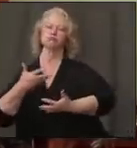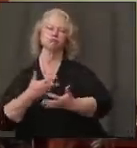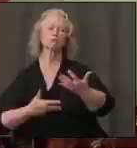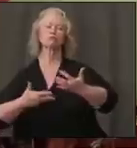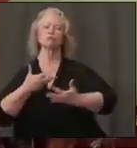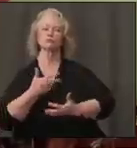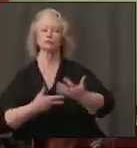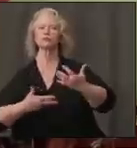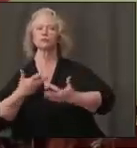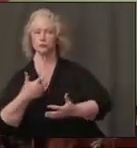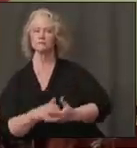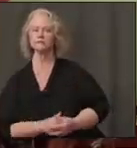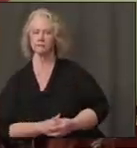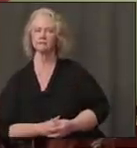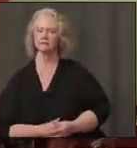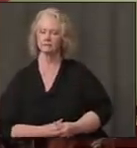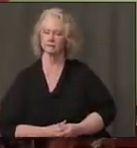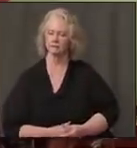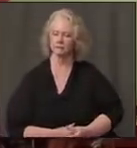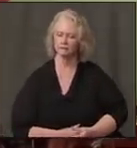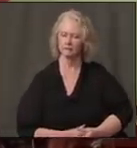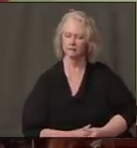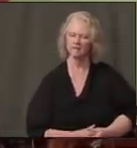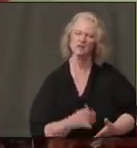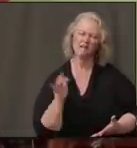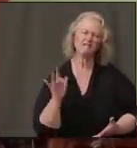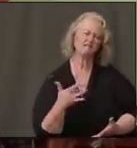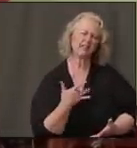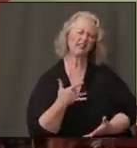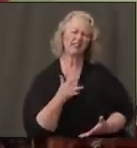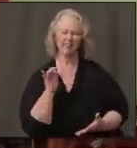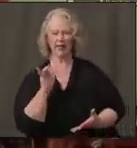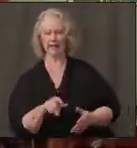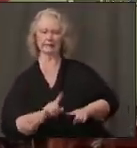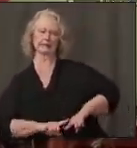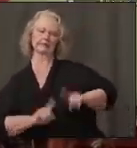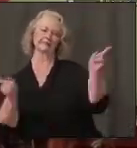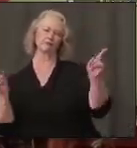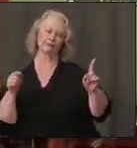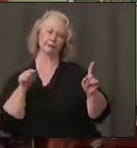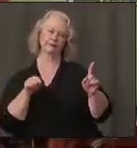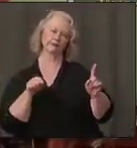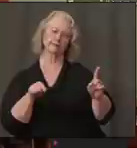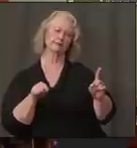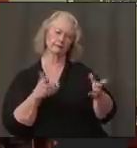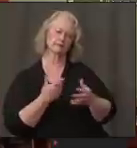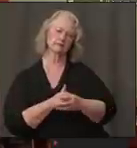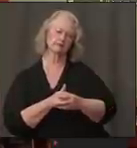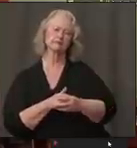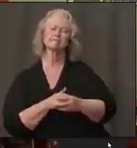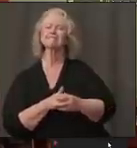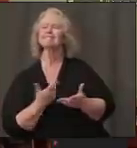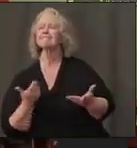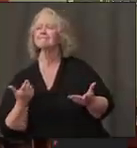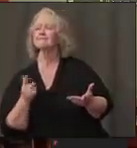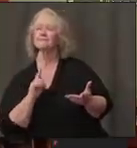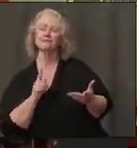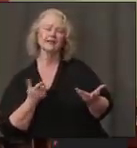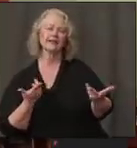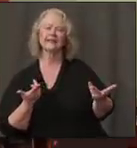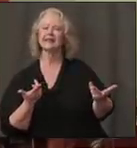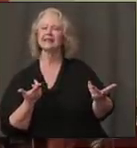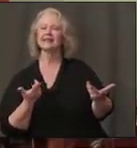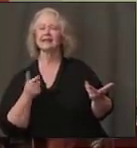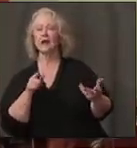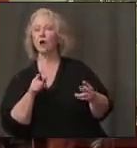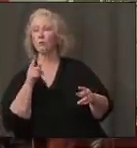activities. So I think that's part of what you're playing on. And you're also, just going to see how